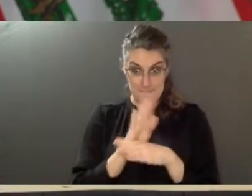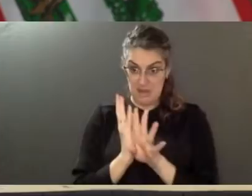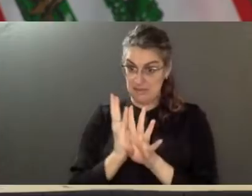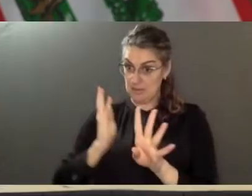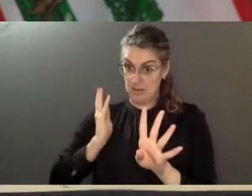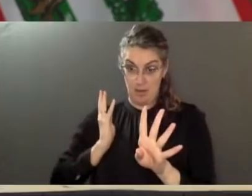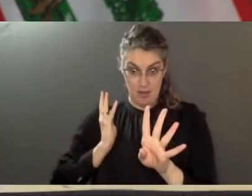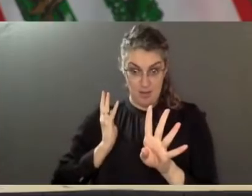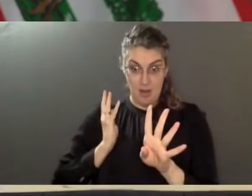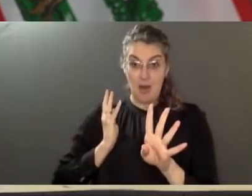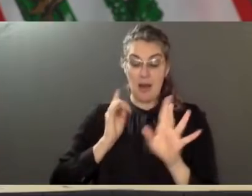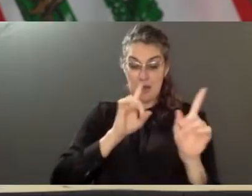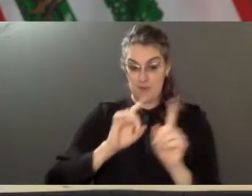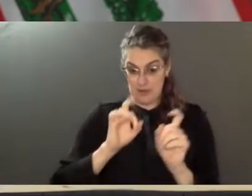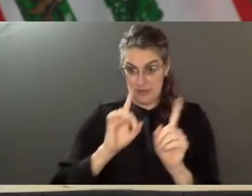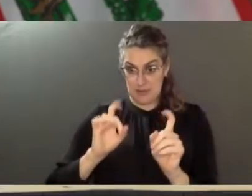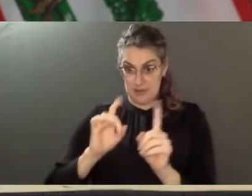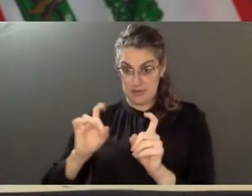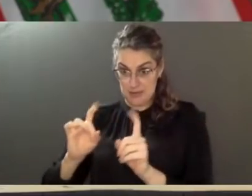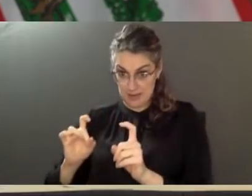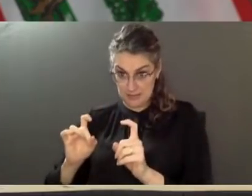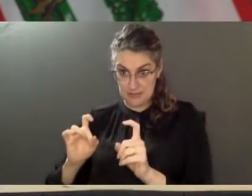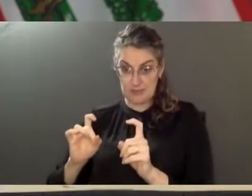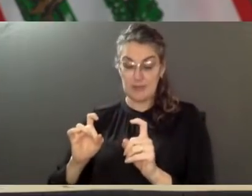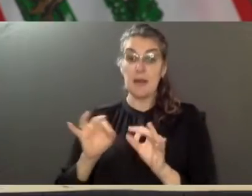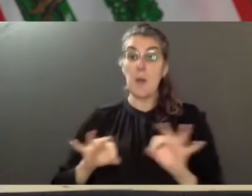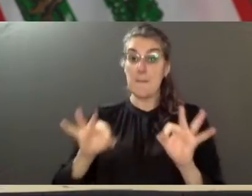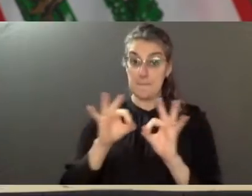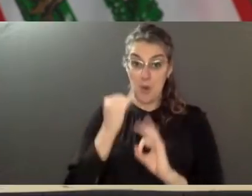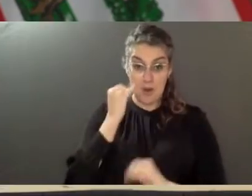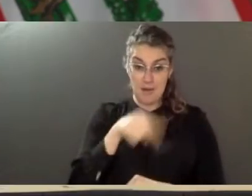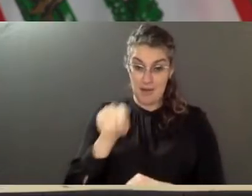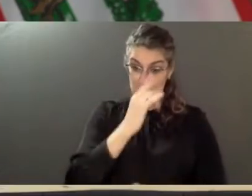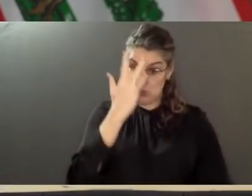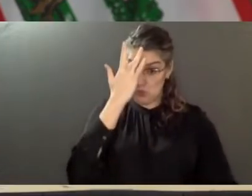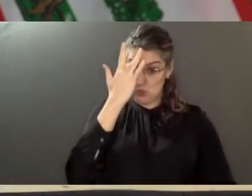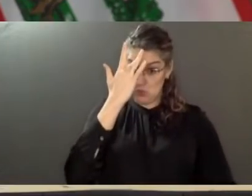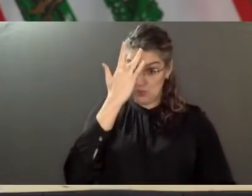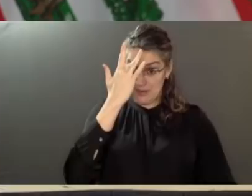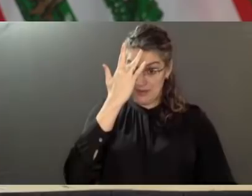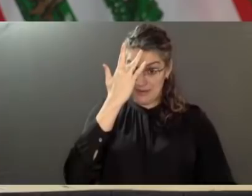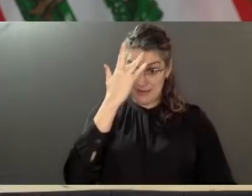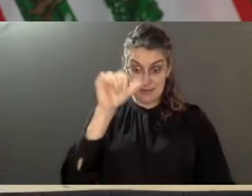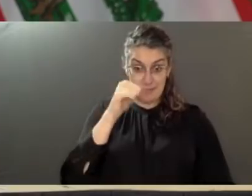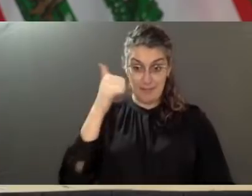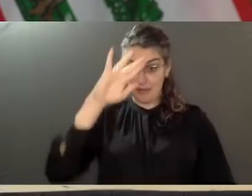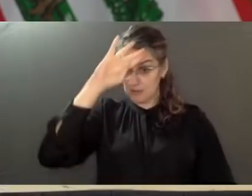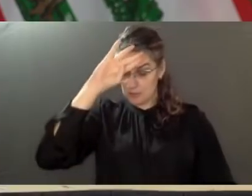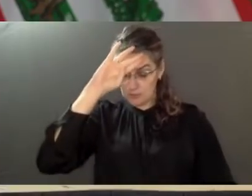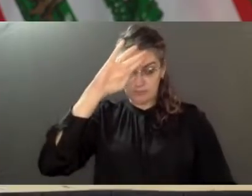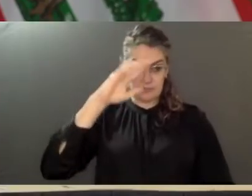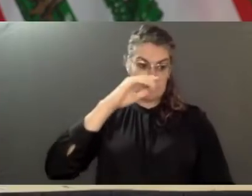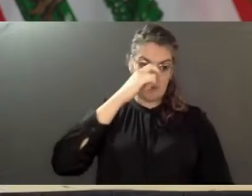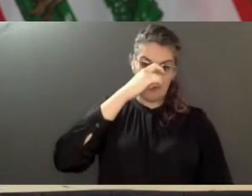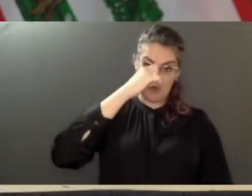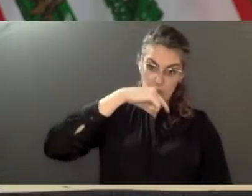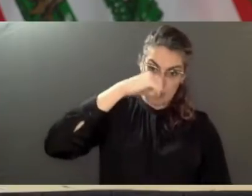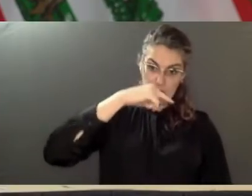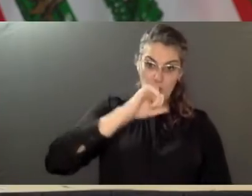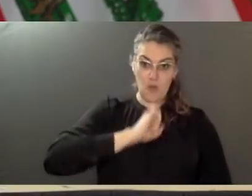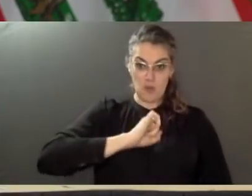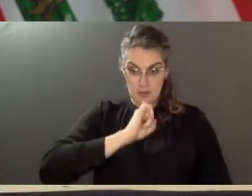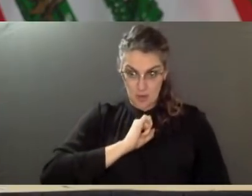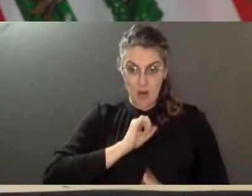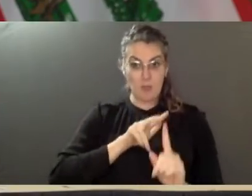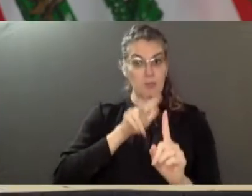virus. Anyone with symptoms is encouraged to get a test at one of our 5 sites across PEI. I